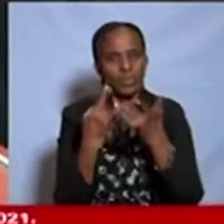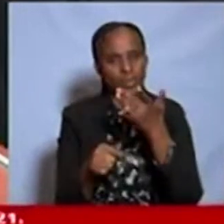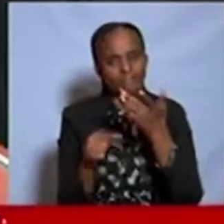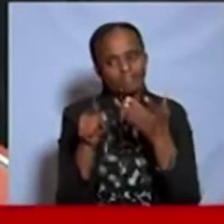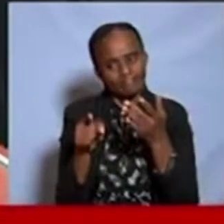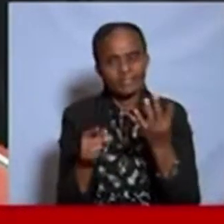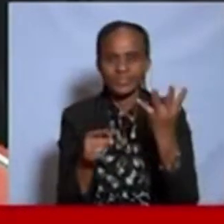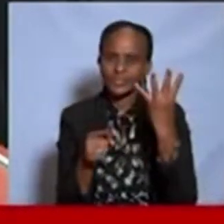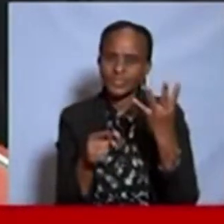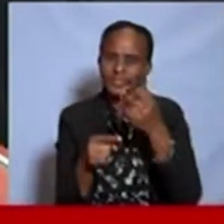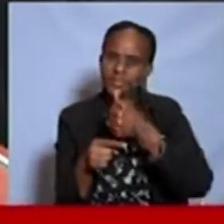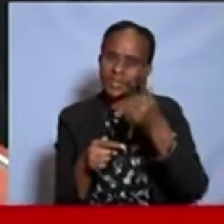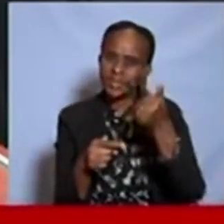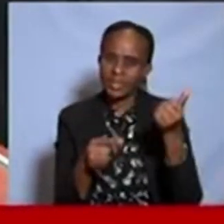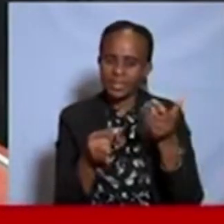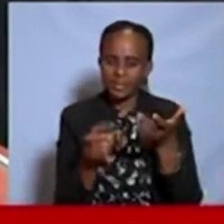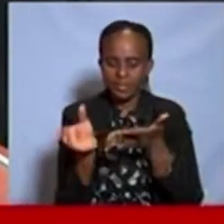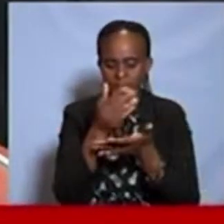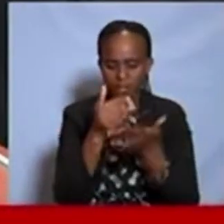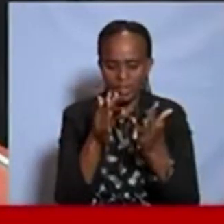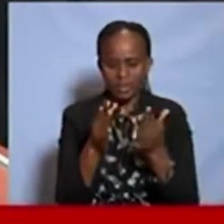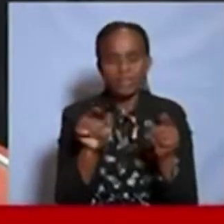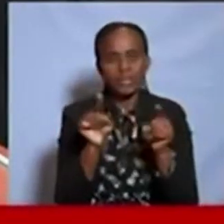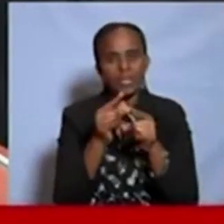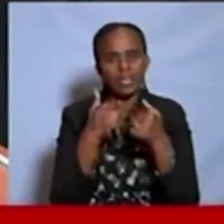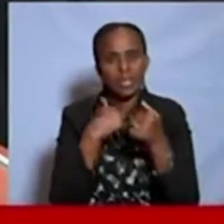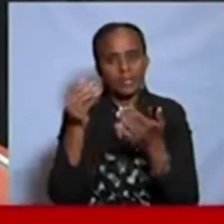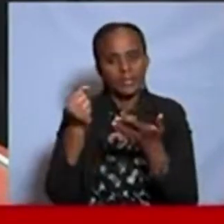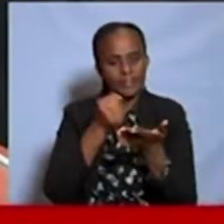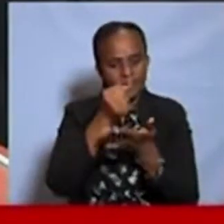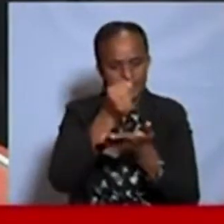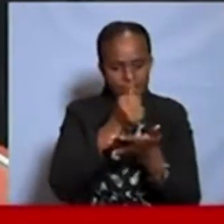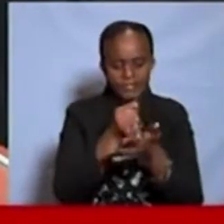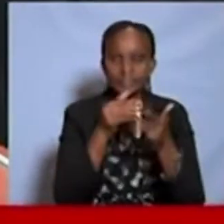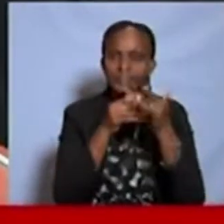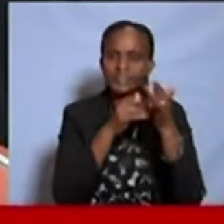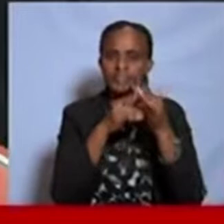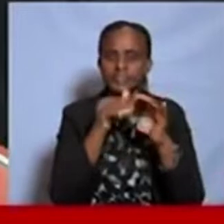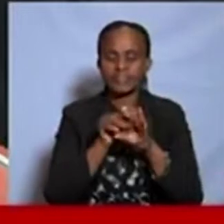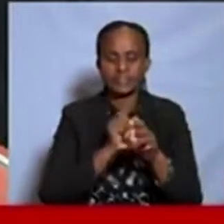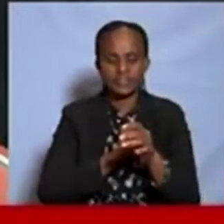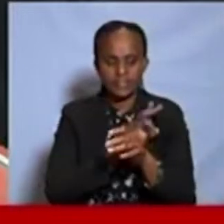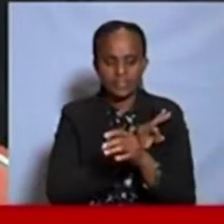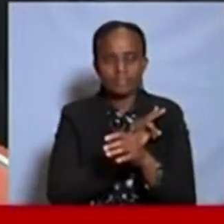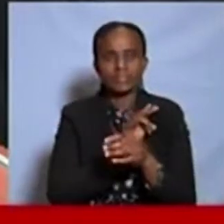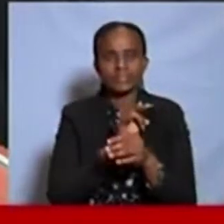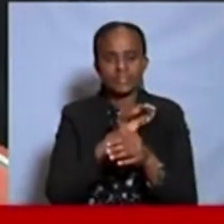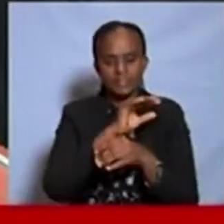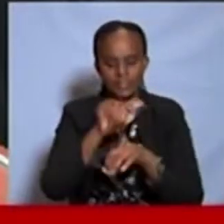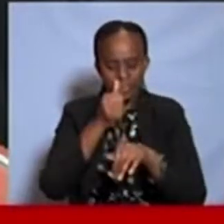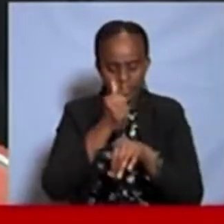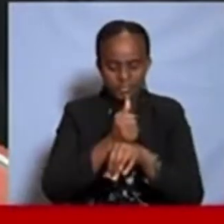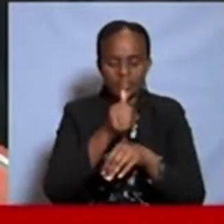4 surplus revenue collectors were recruited against the requirements in the staff establishment register.